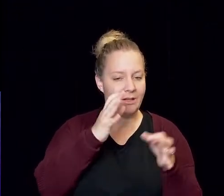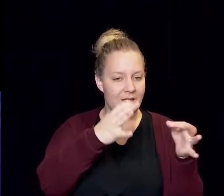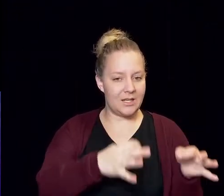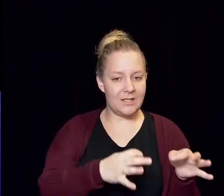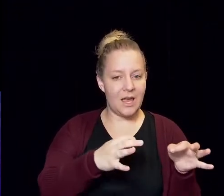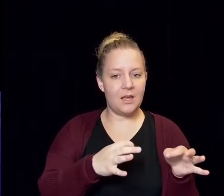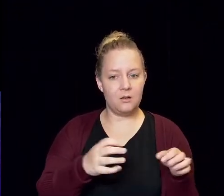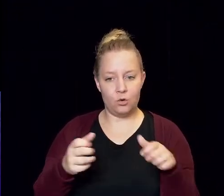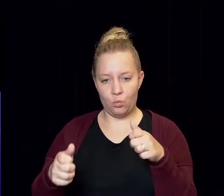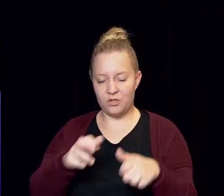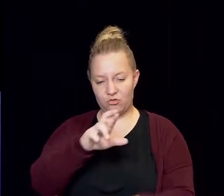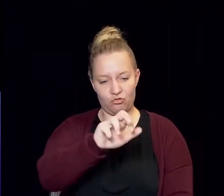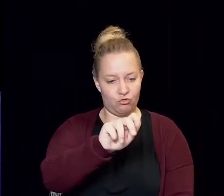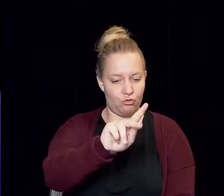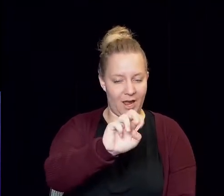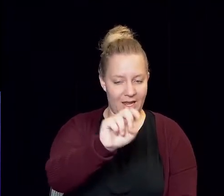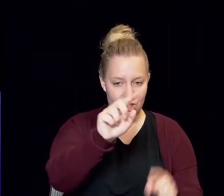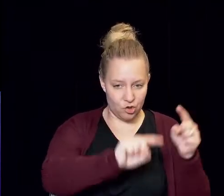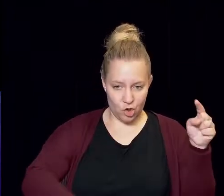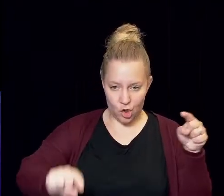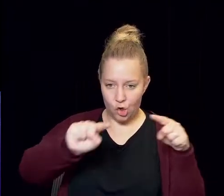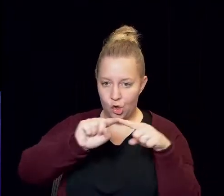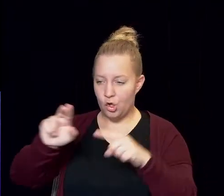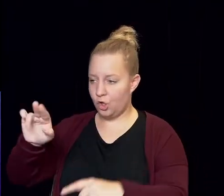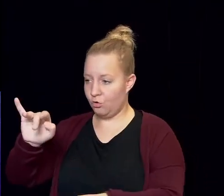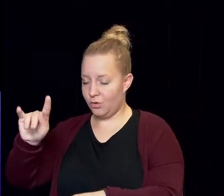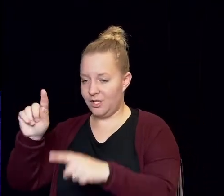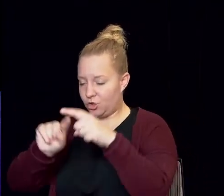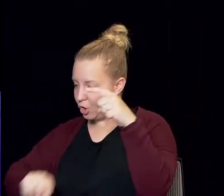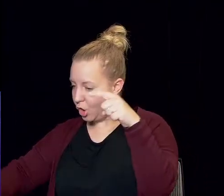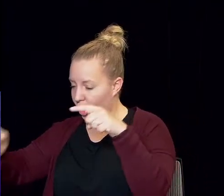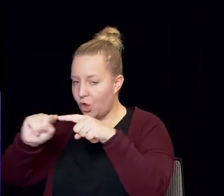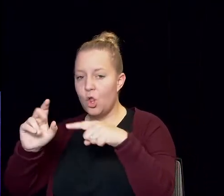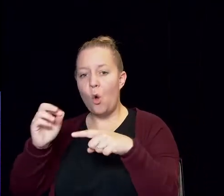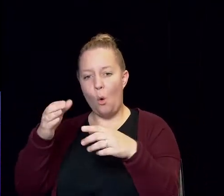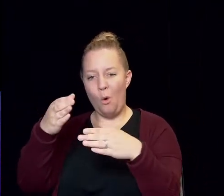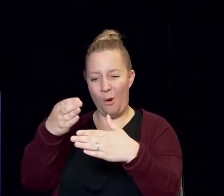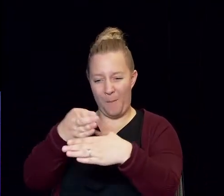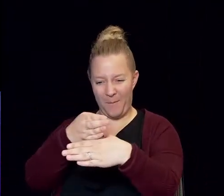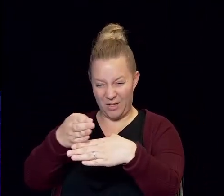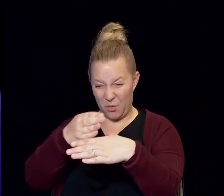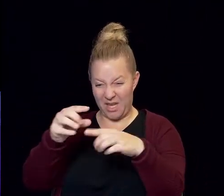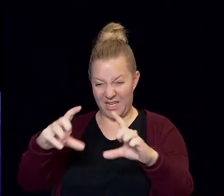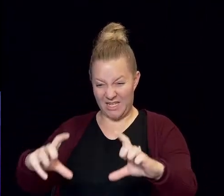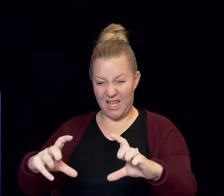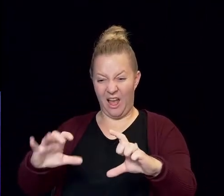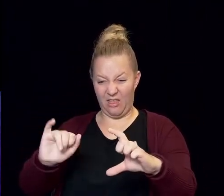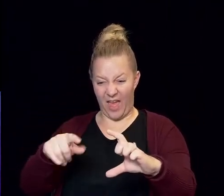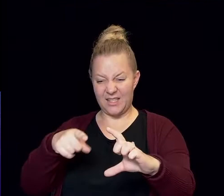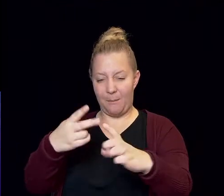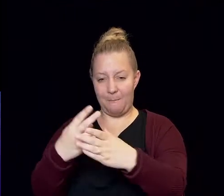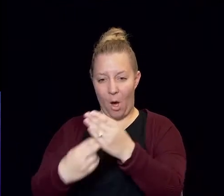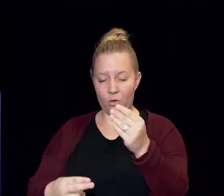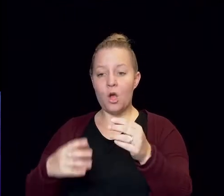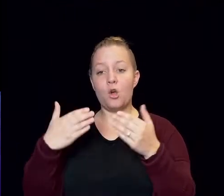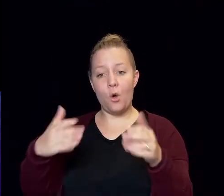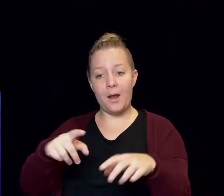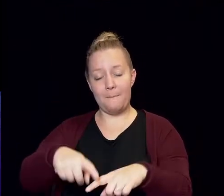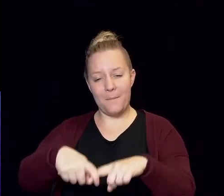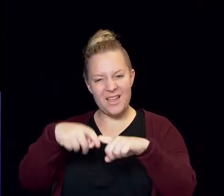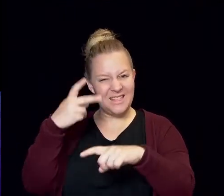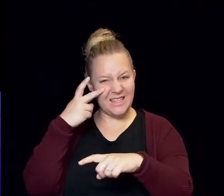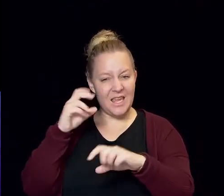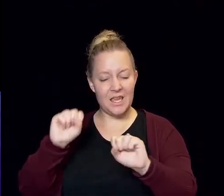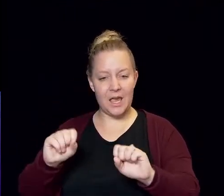unit circle, or also we have this other option of right here in between them, meaning it's part of both. So go ahead and pause and see if you can put